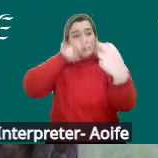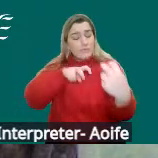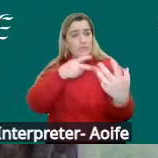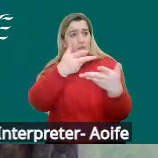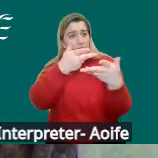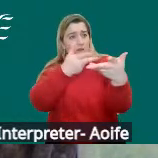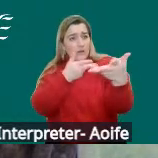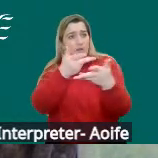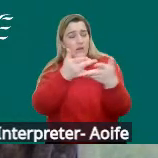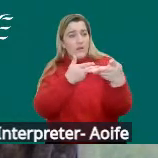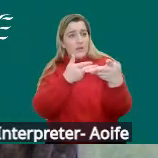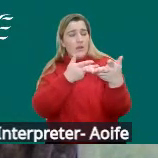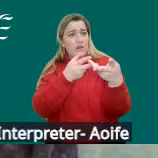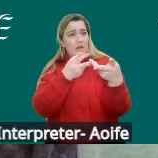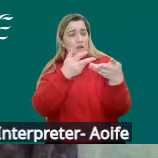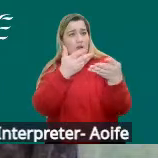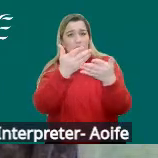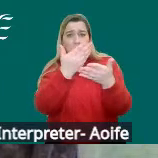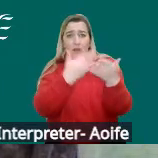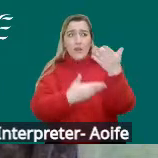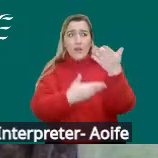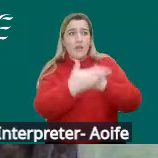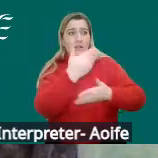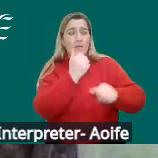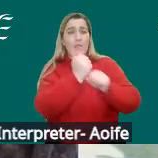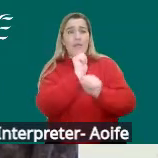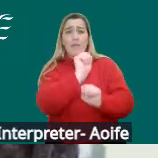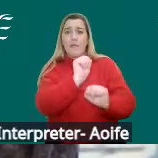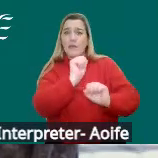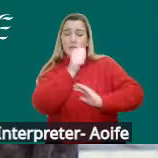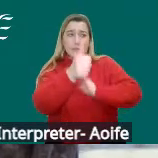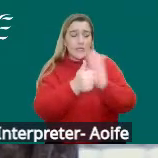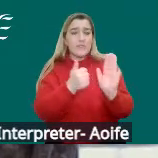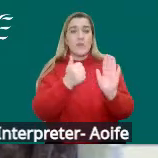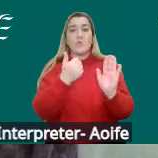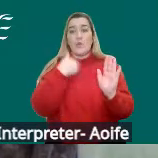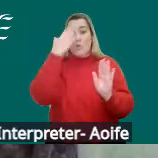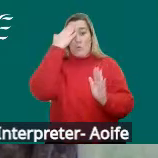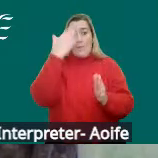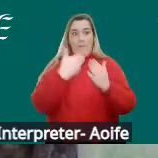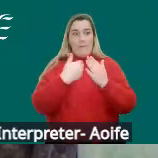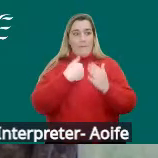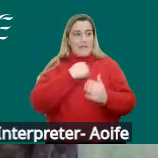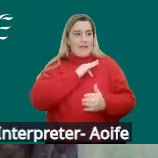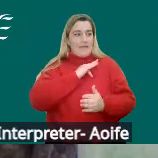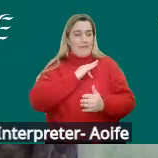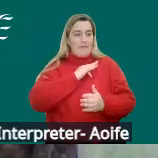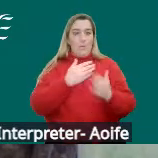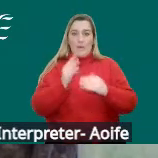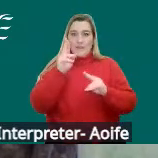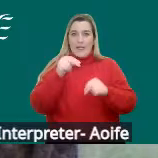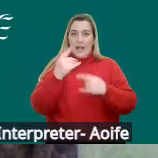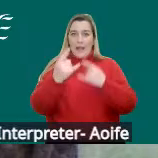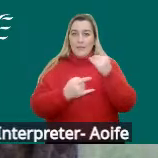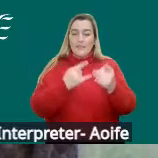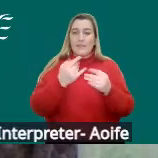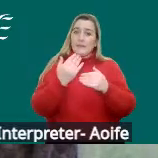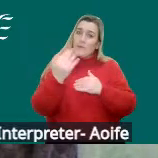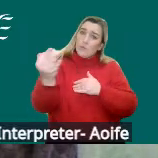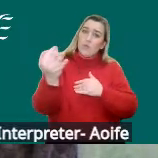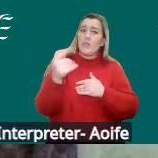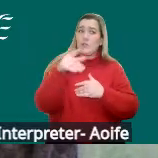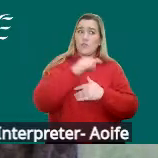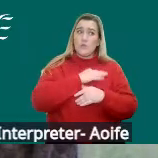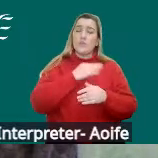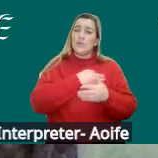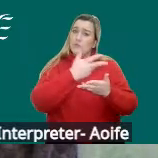what they're going through and what we will expect to go through ourselves, when it does happen, So that's good, to talk about